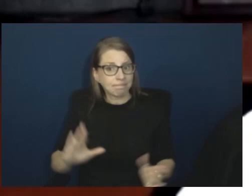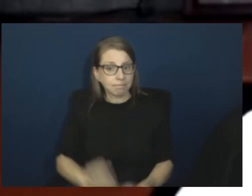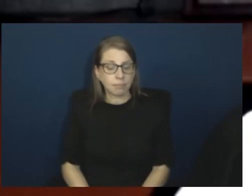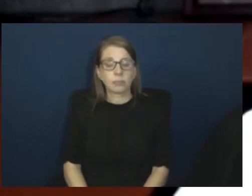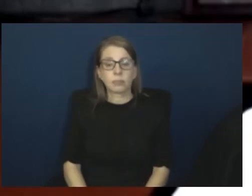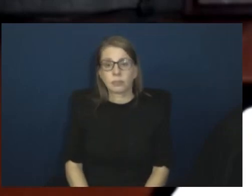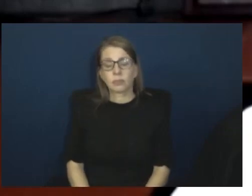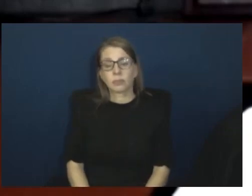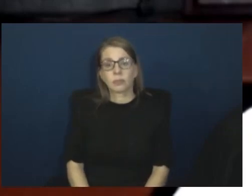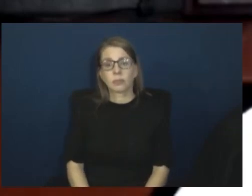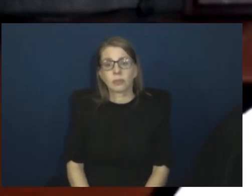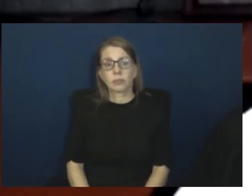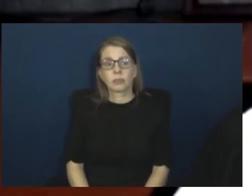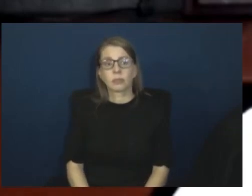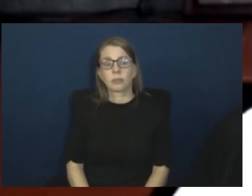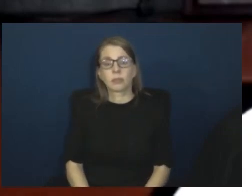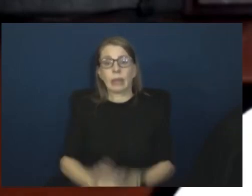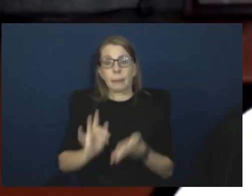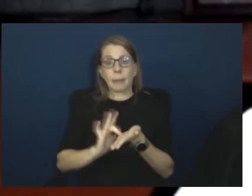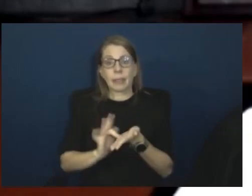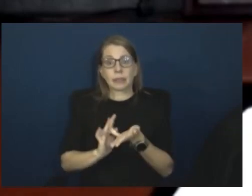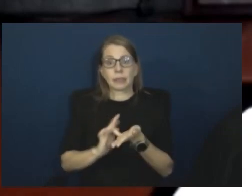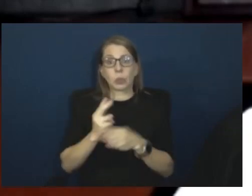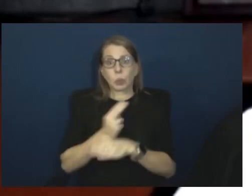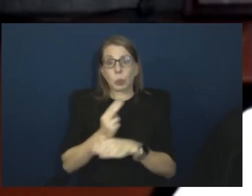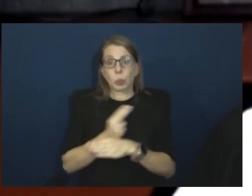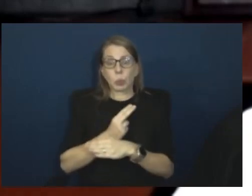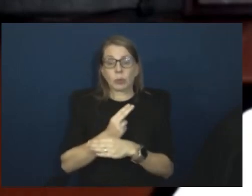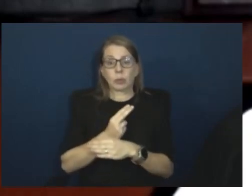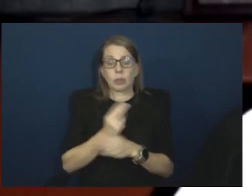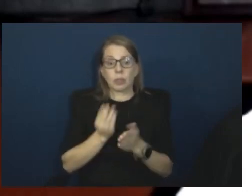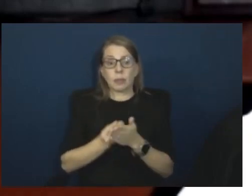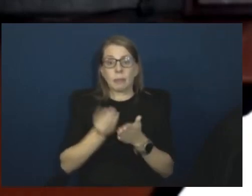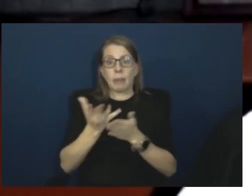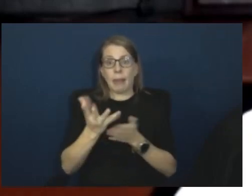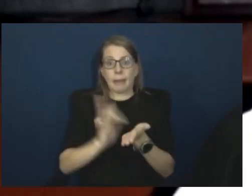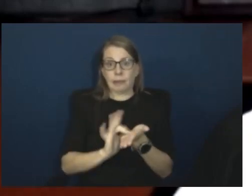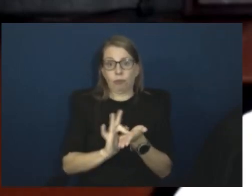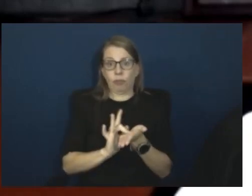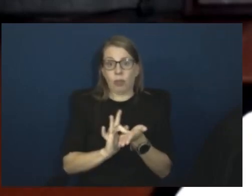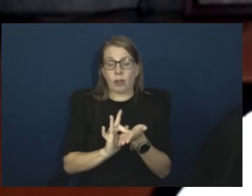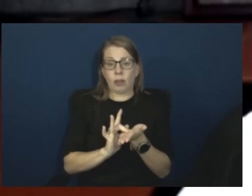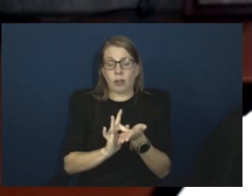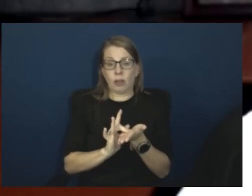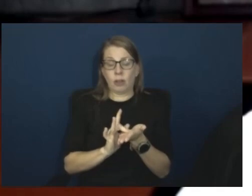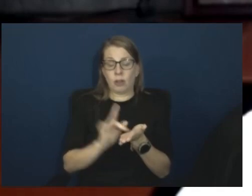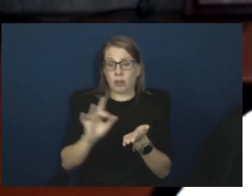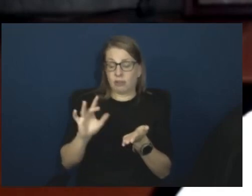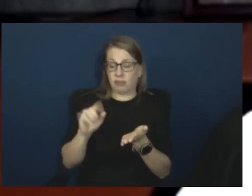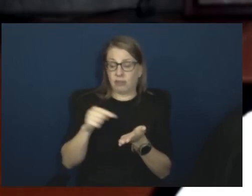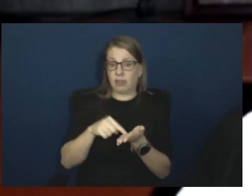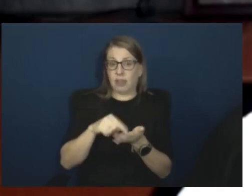drug which and buying a drug which is formulated for horses